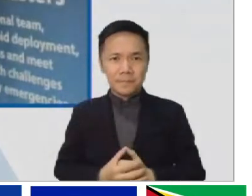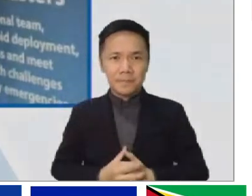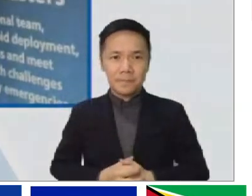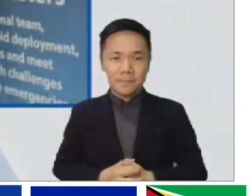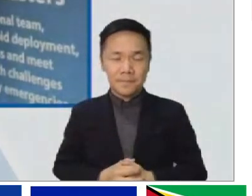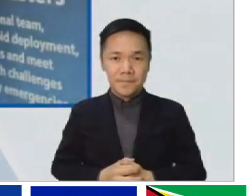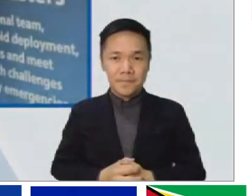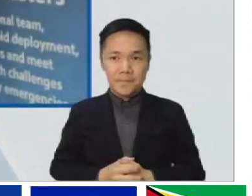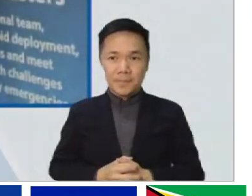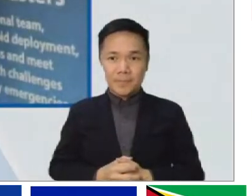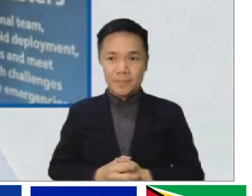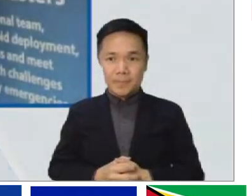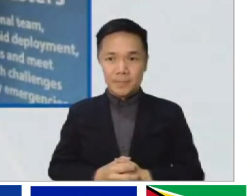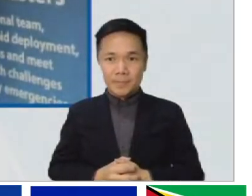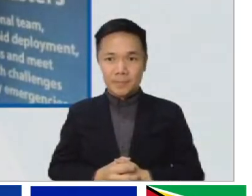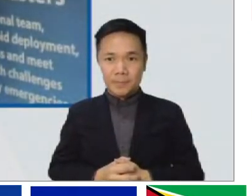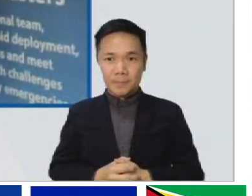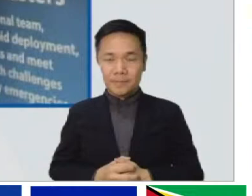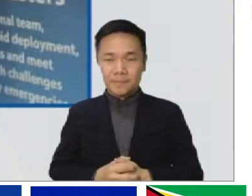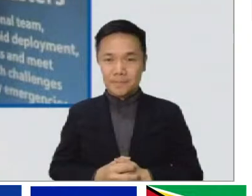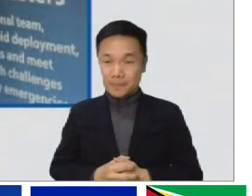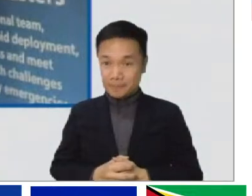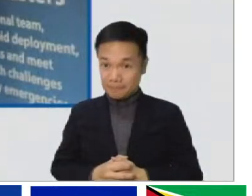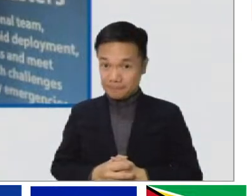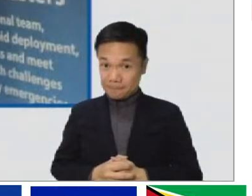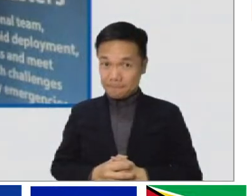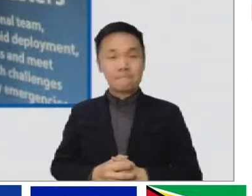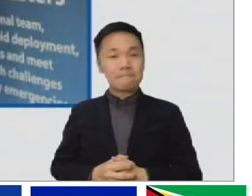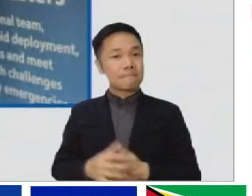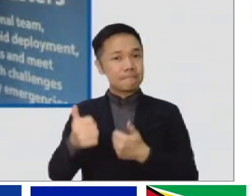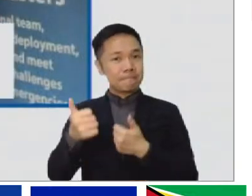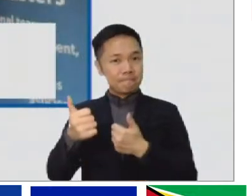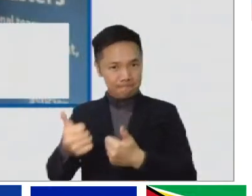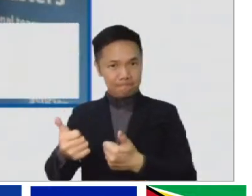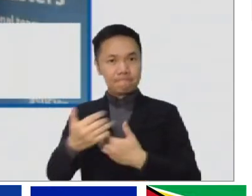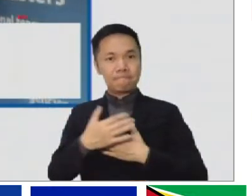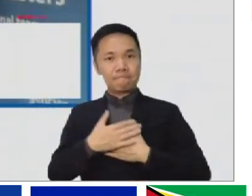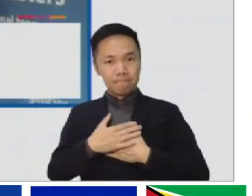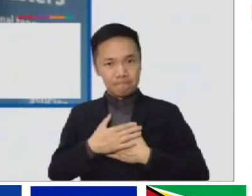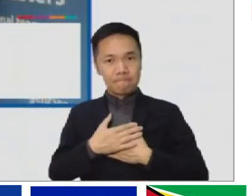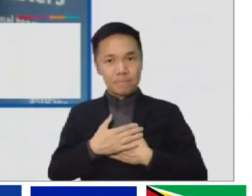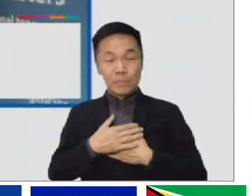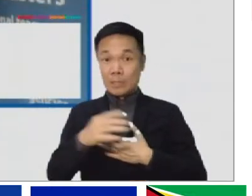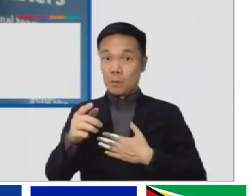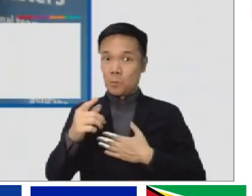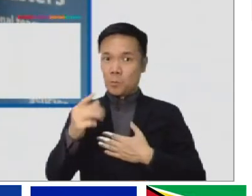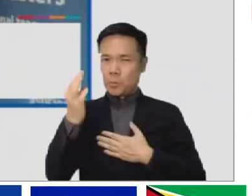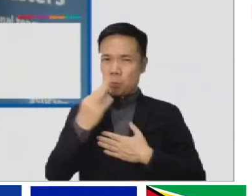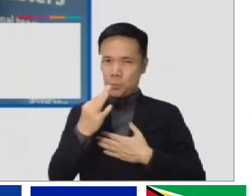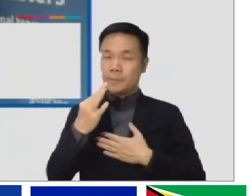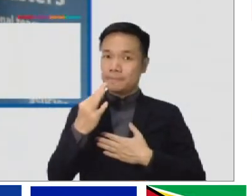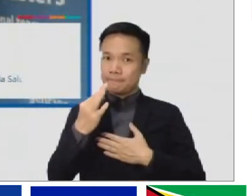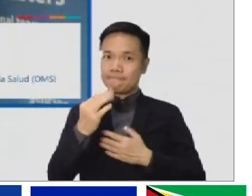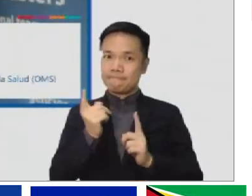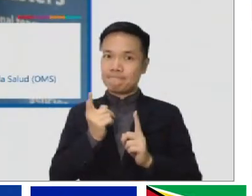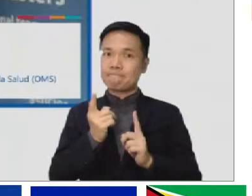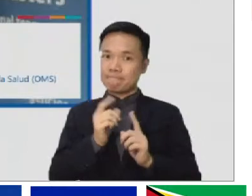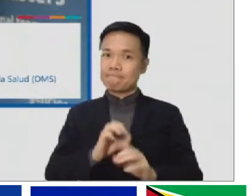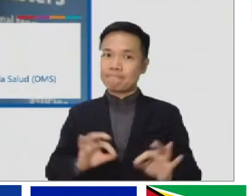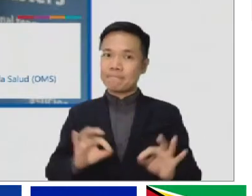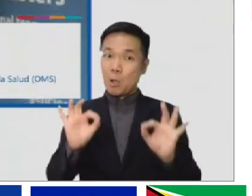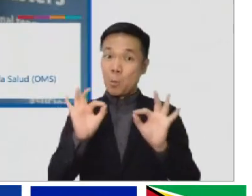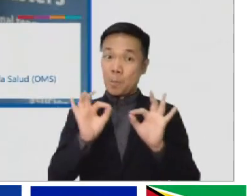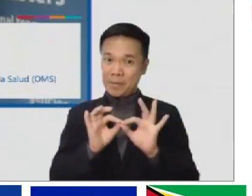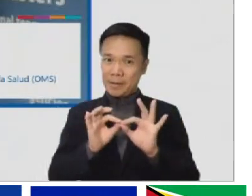Thank you for that question. That is an important question that needs a deeper analysis. But